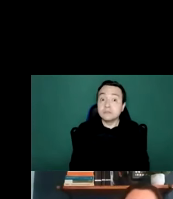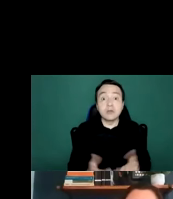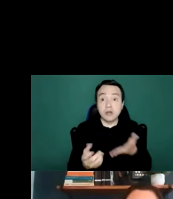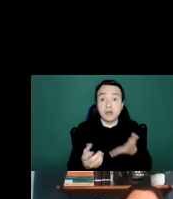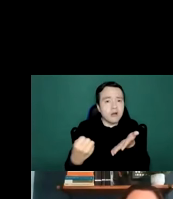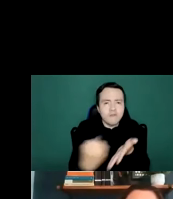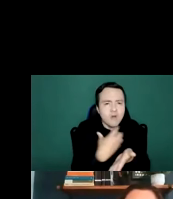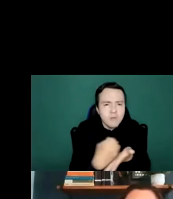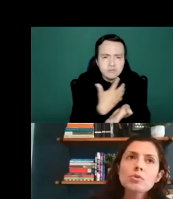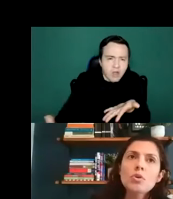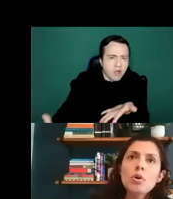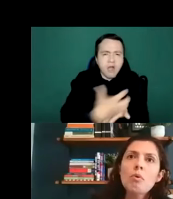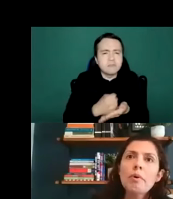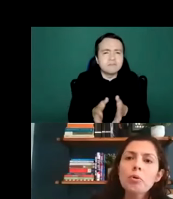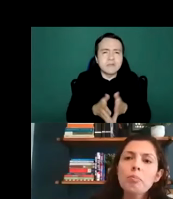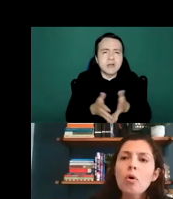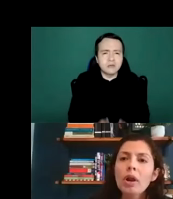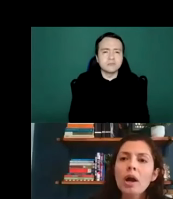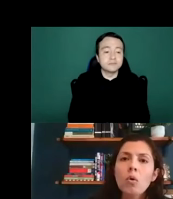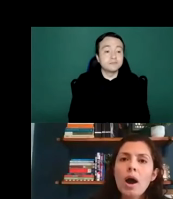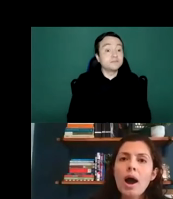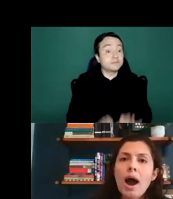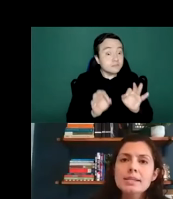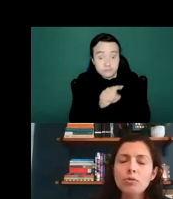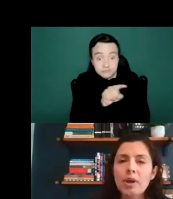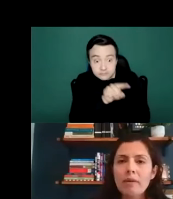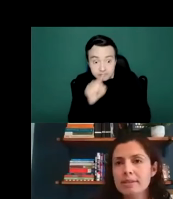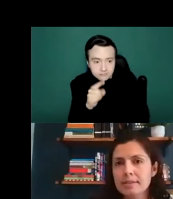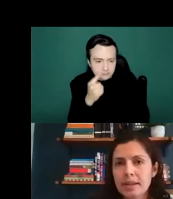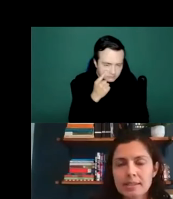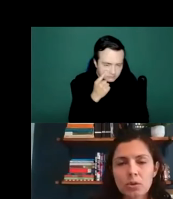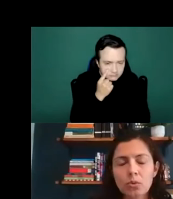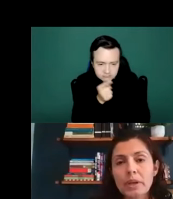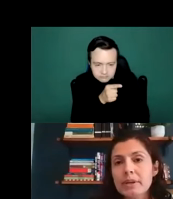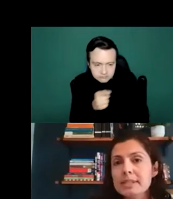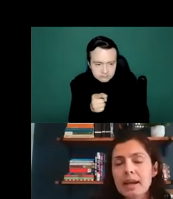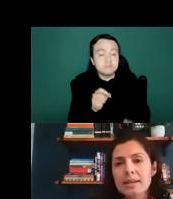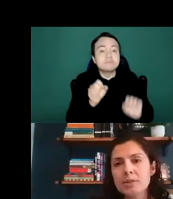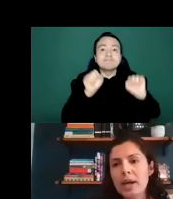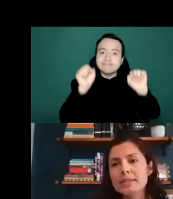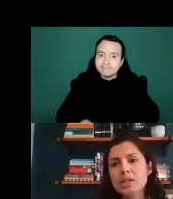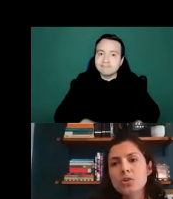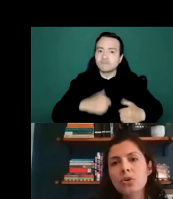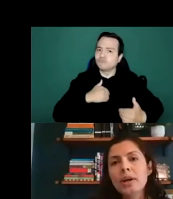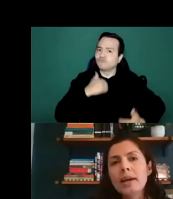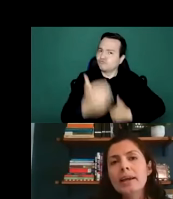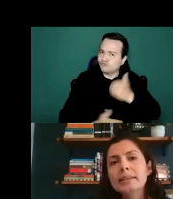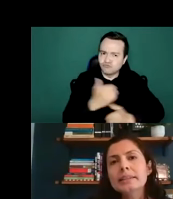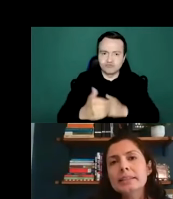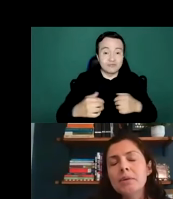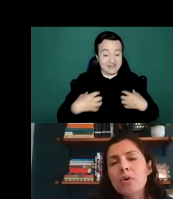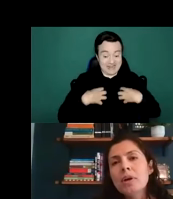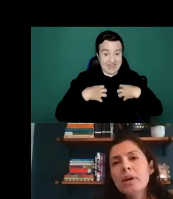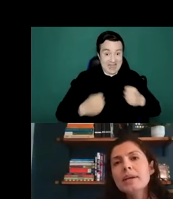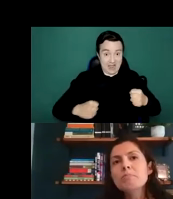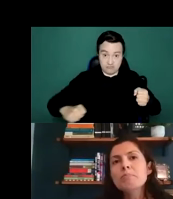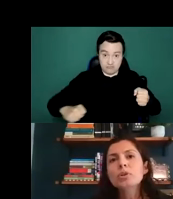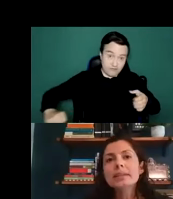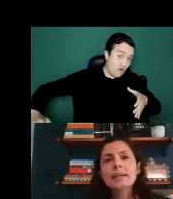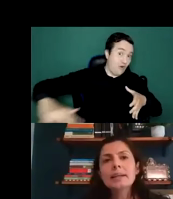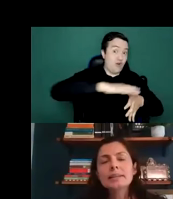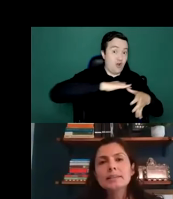tell us? Well, the information tells us that if we want to move the needle in a positive direction